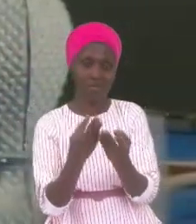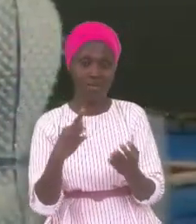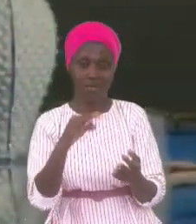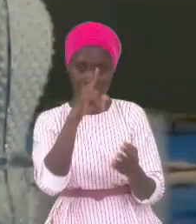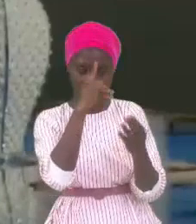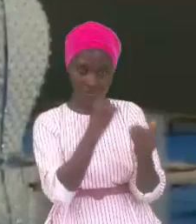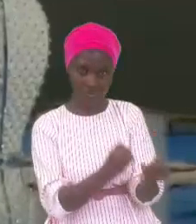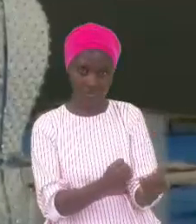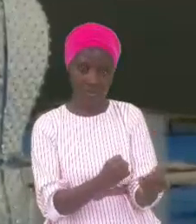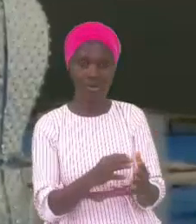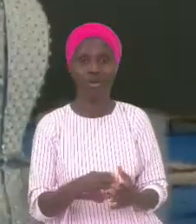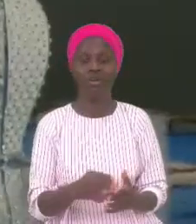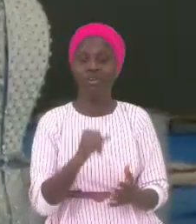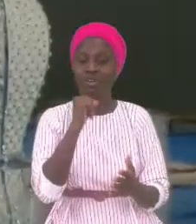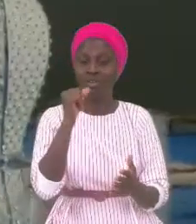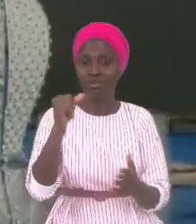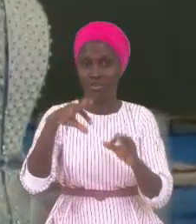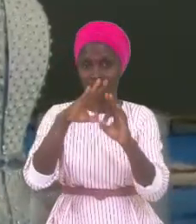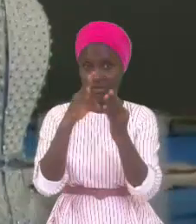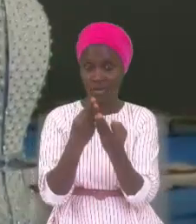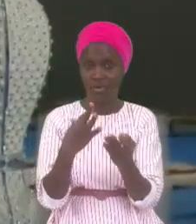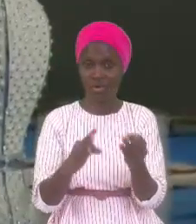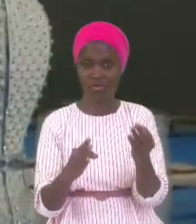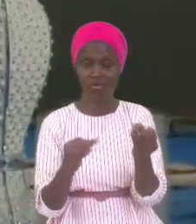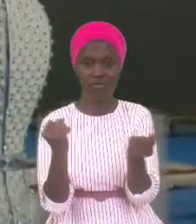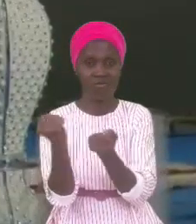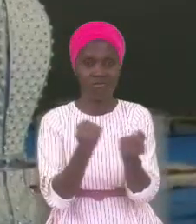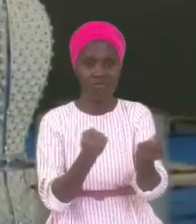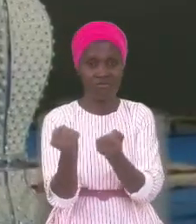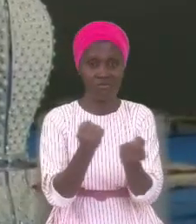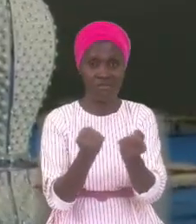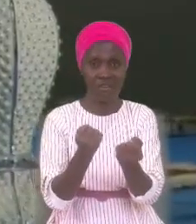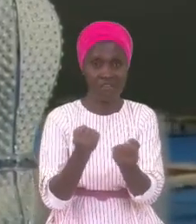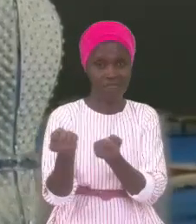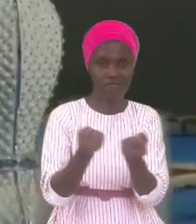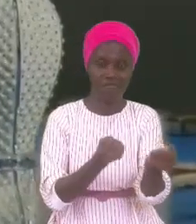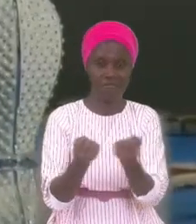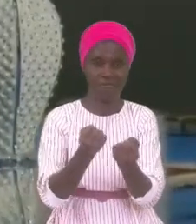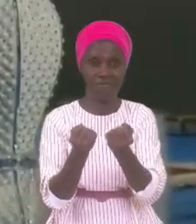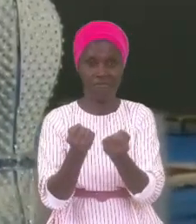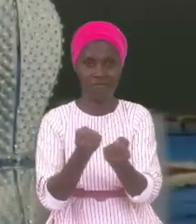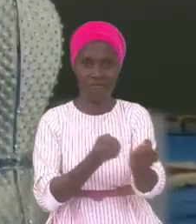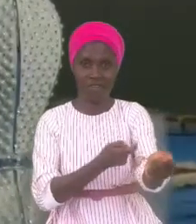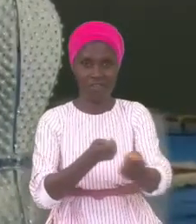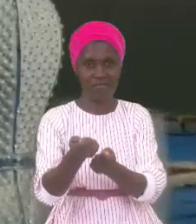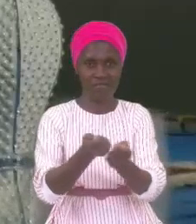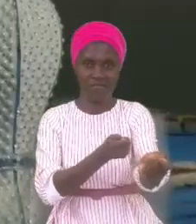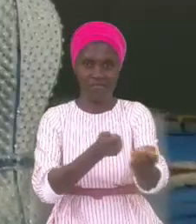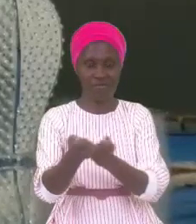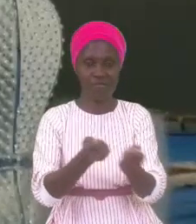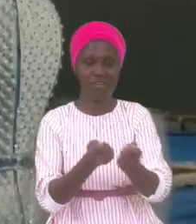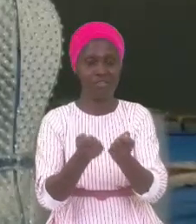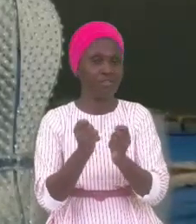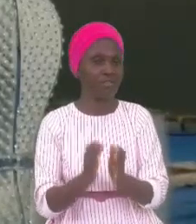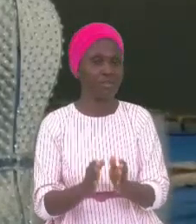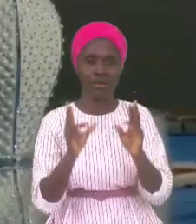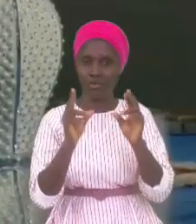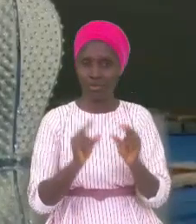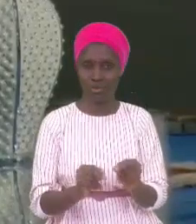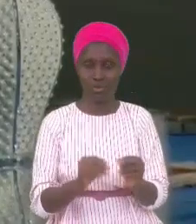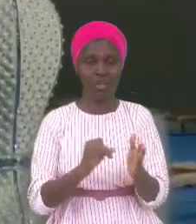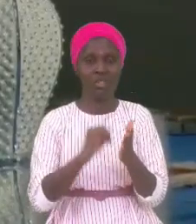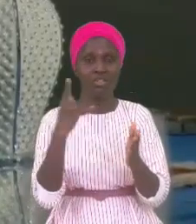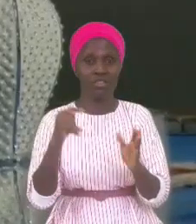of warriors and fighters. It's not the household of, you know, push me, I push you. It's the household